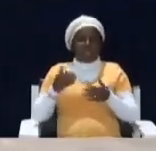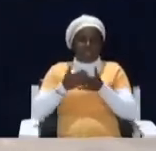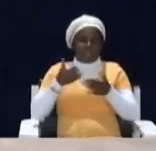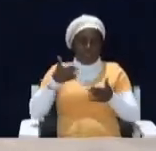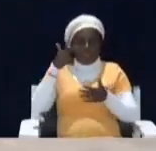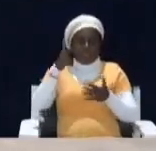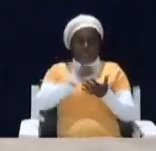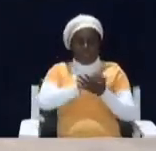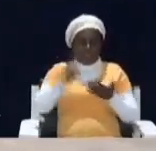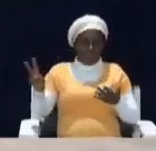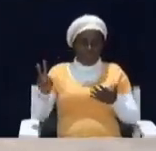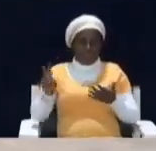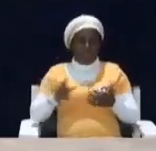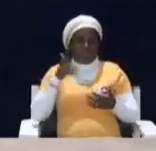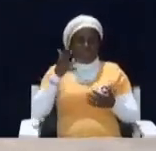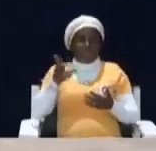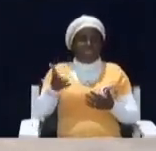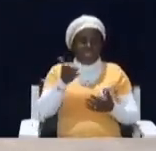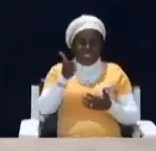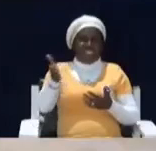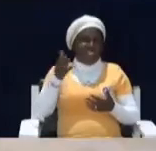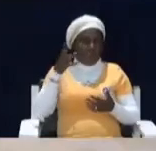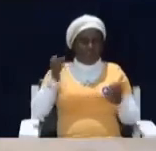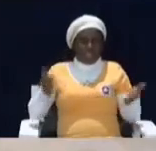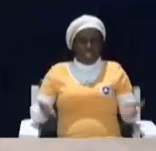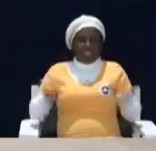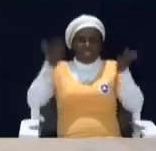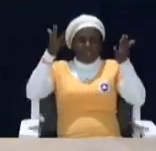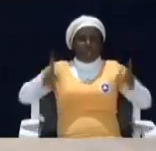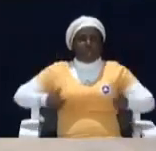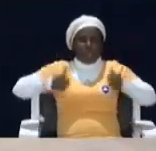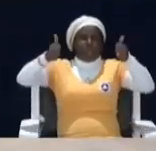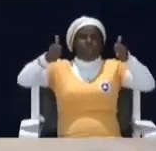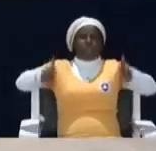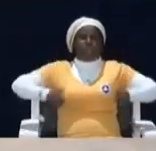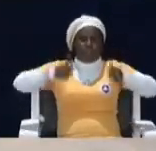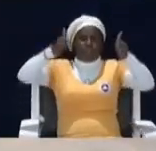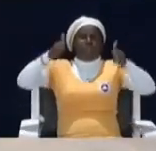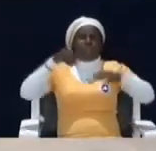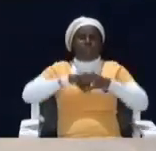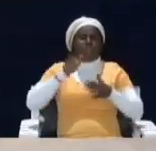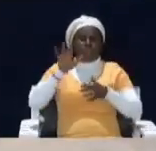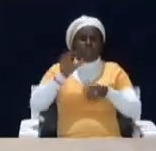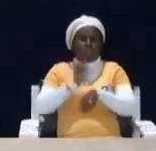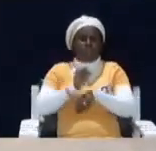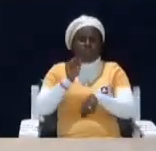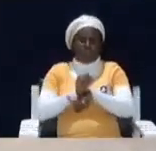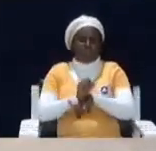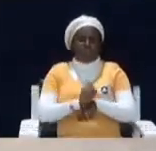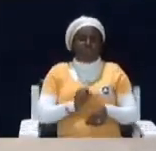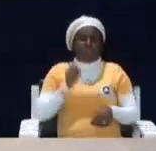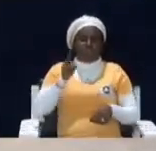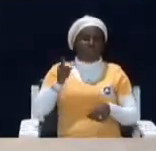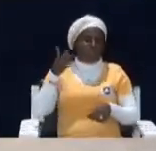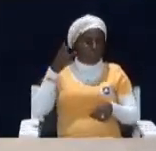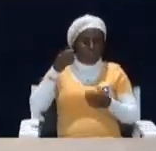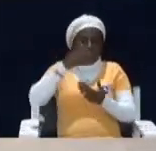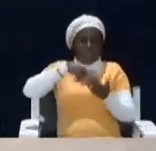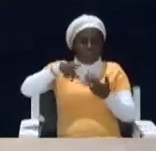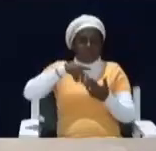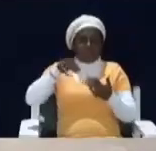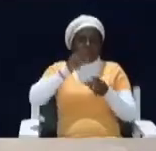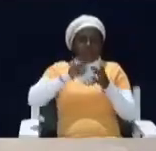3 weeks, there was elevation, promotion in my place of work. I was among those that